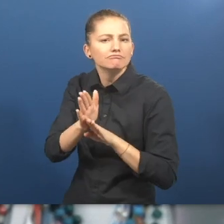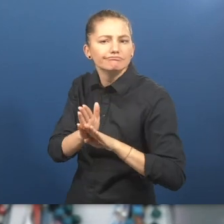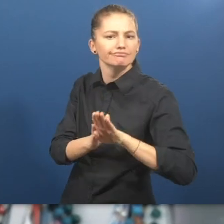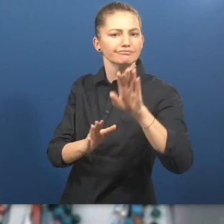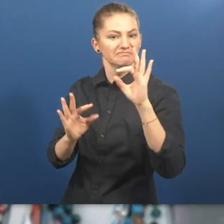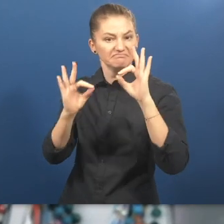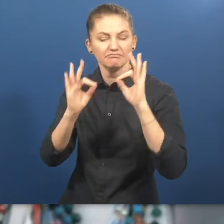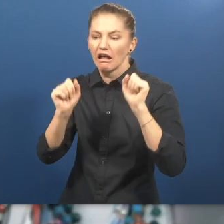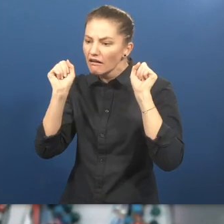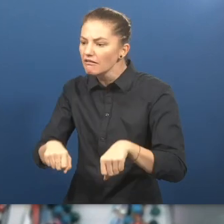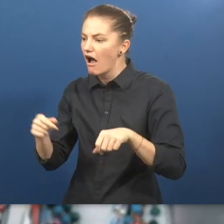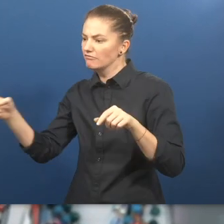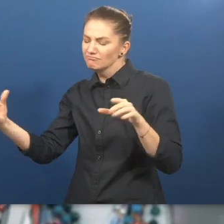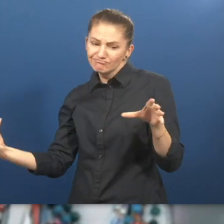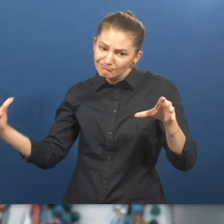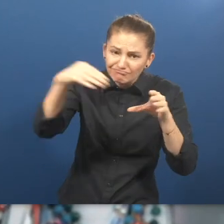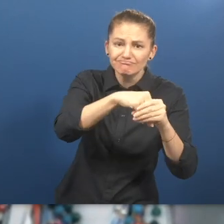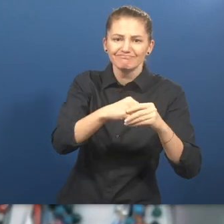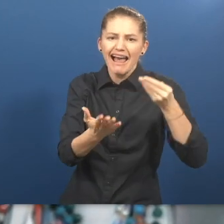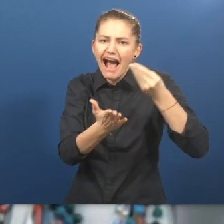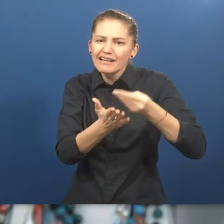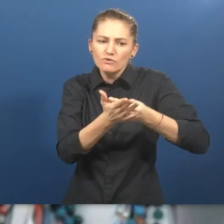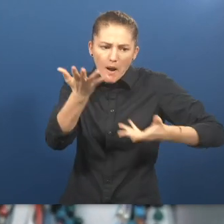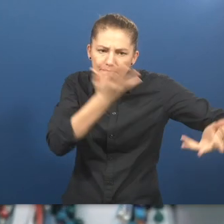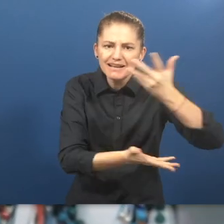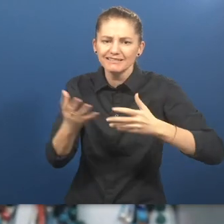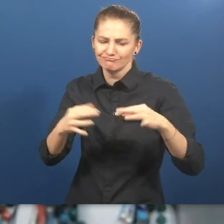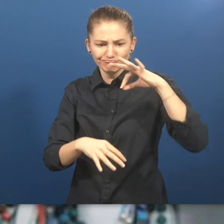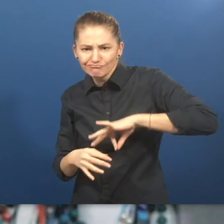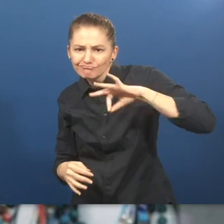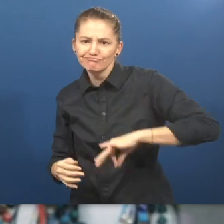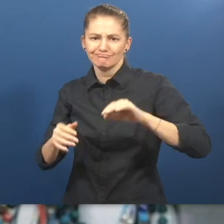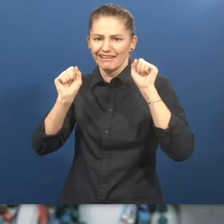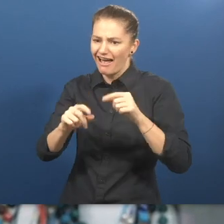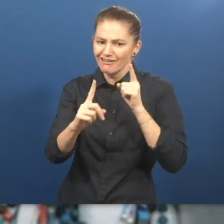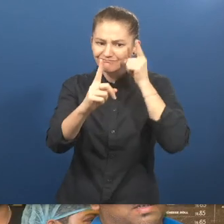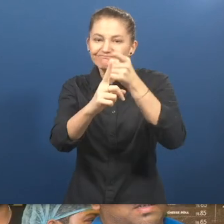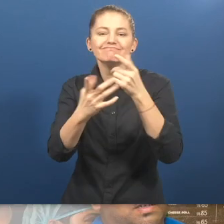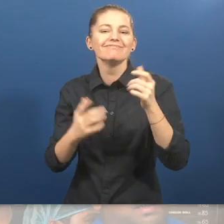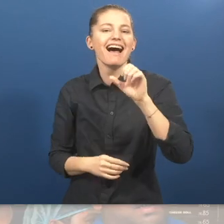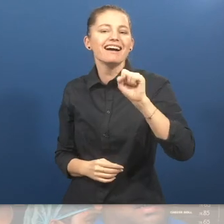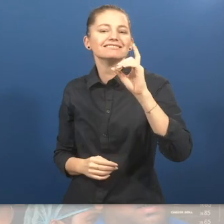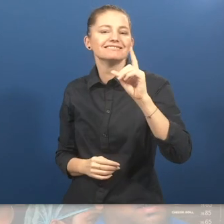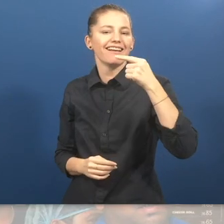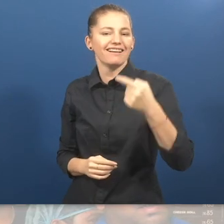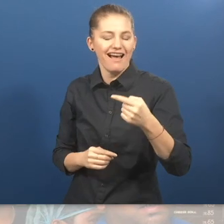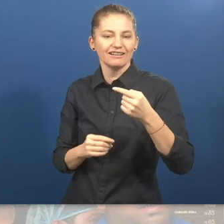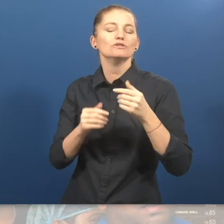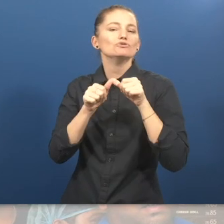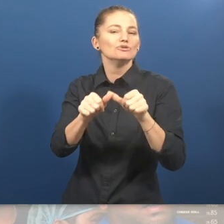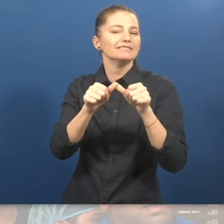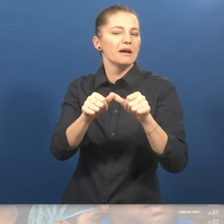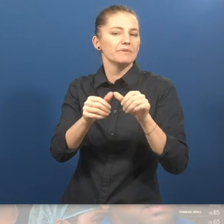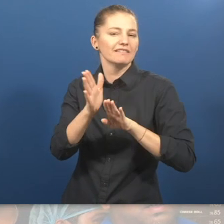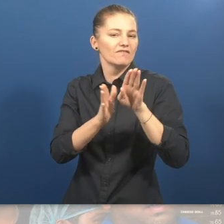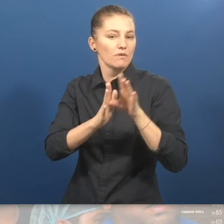in economic growth and impact in our achievement of SDGs. How did this solution change